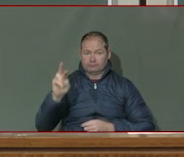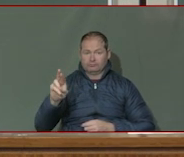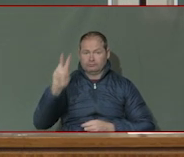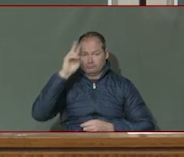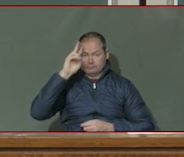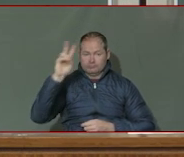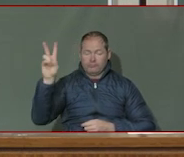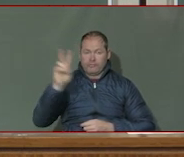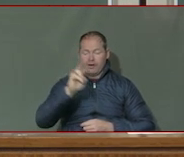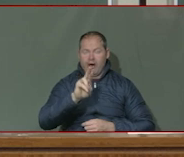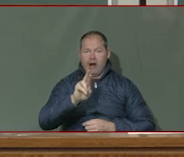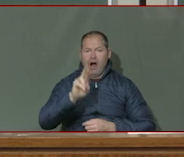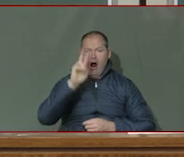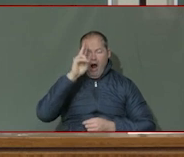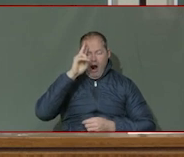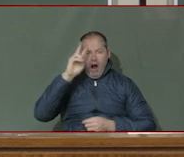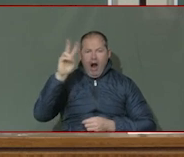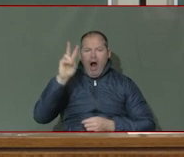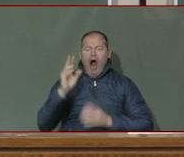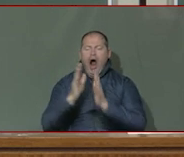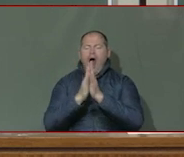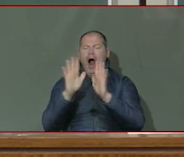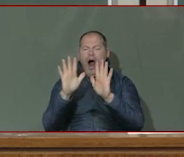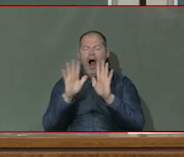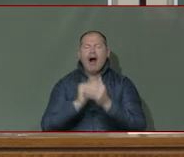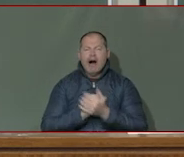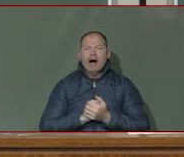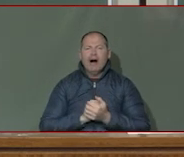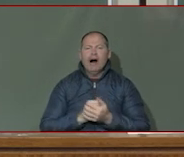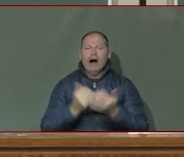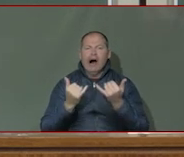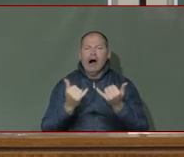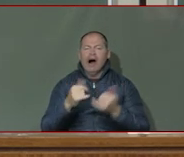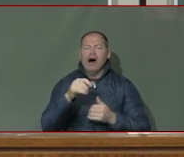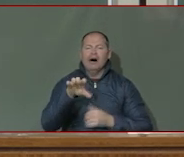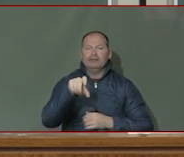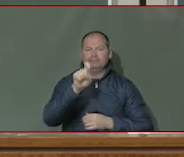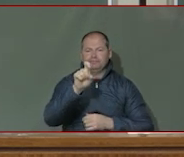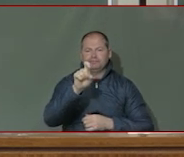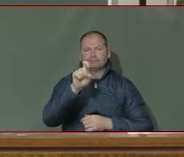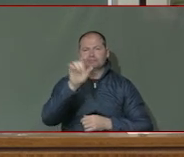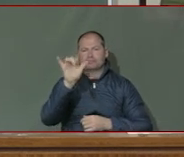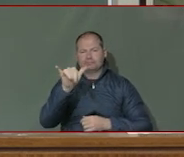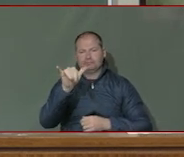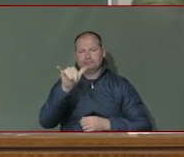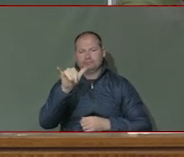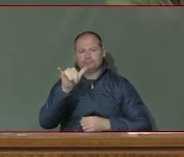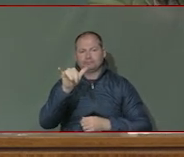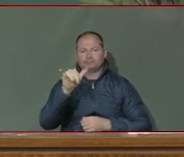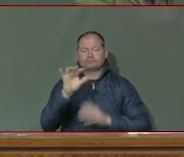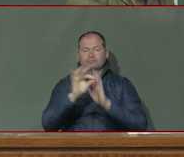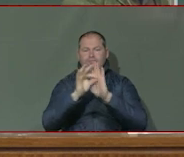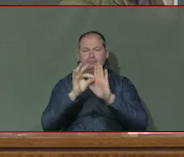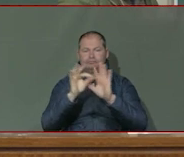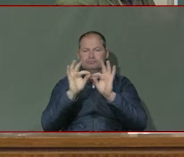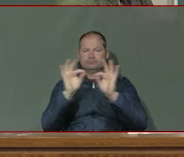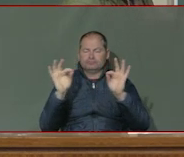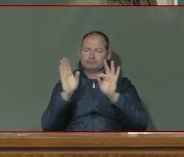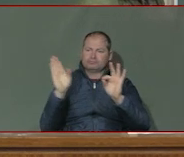equal to 10. So x squared plus y squared is equal to 10 is the equation of a circle at the